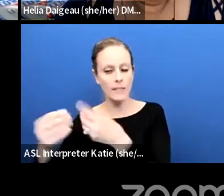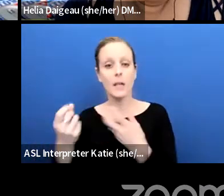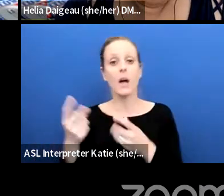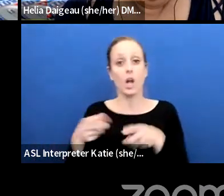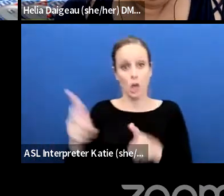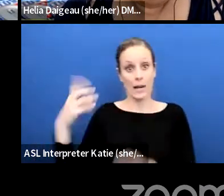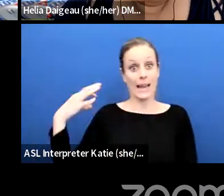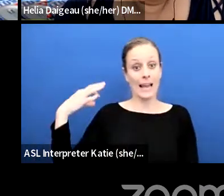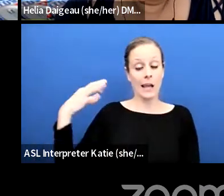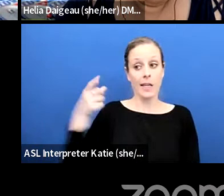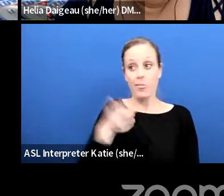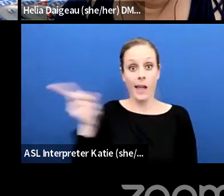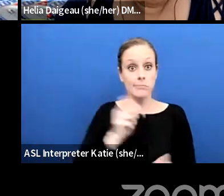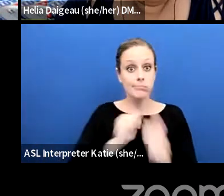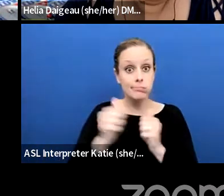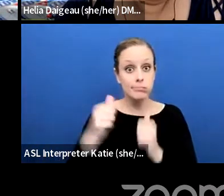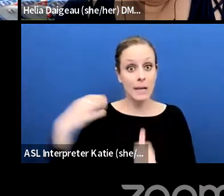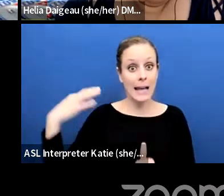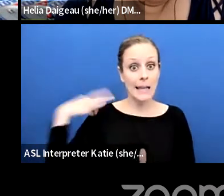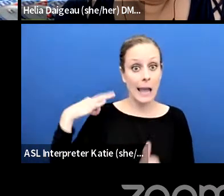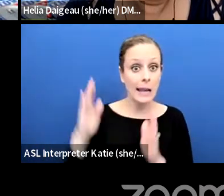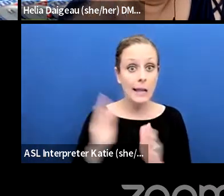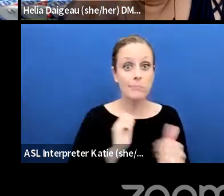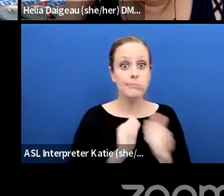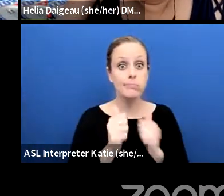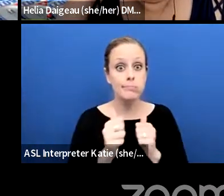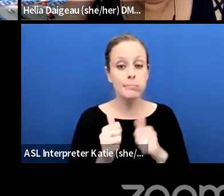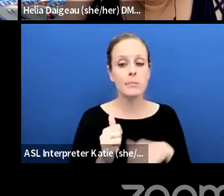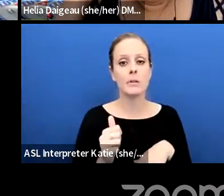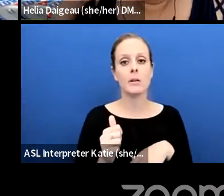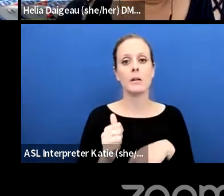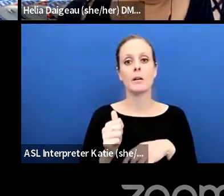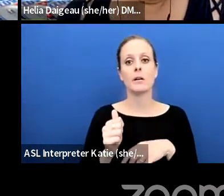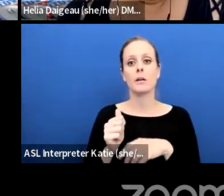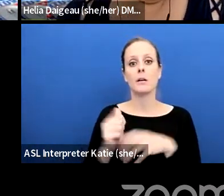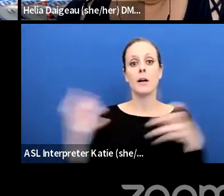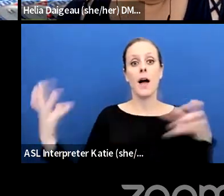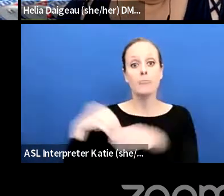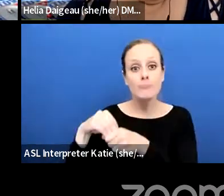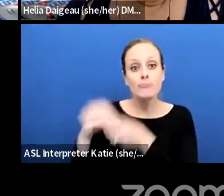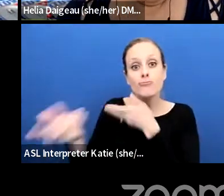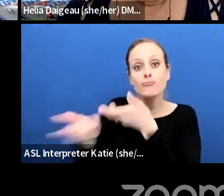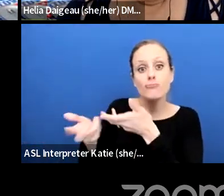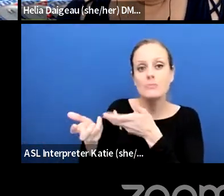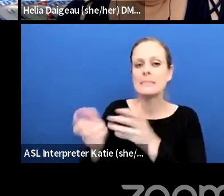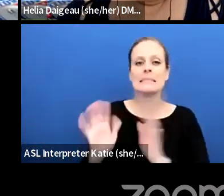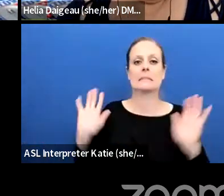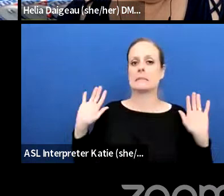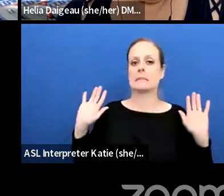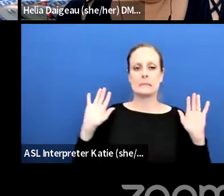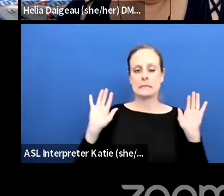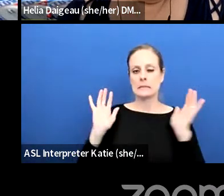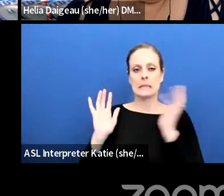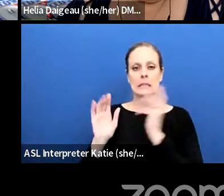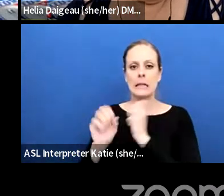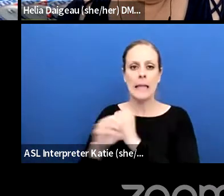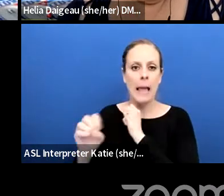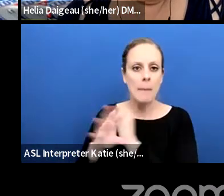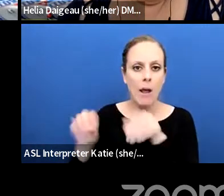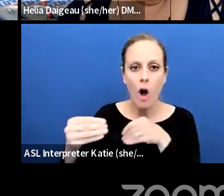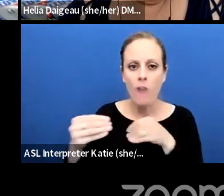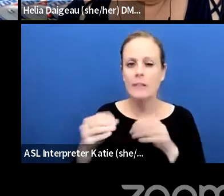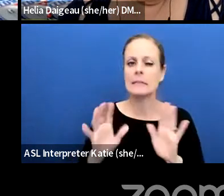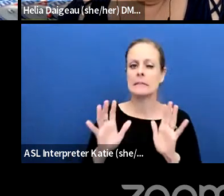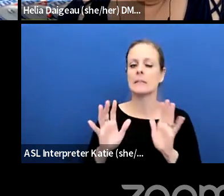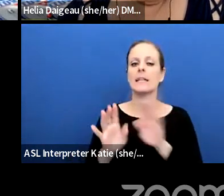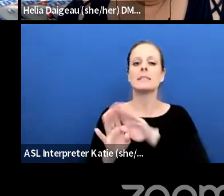day jobs, you might not be wise or permitted to engage with a political campaign office, etc. So we're